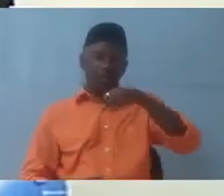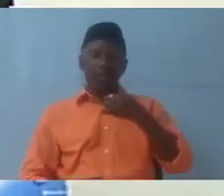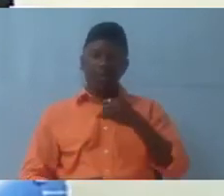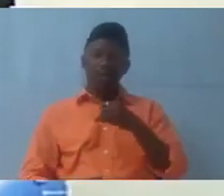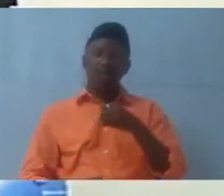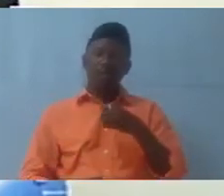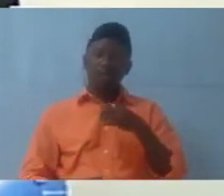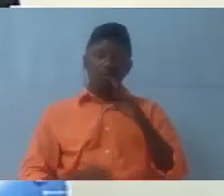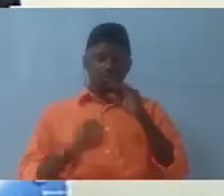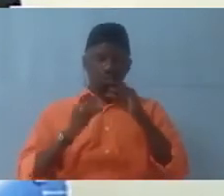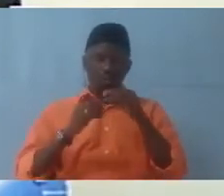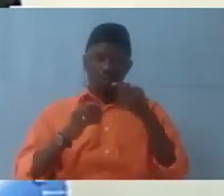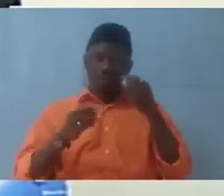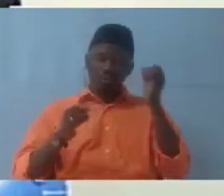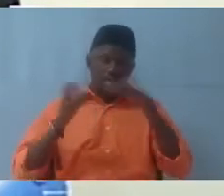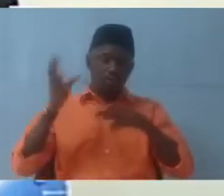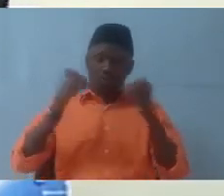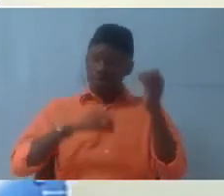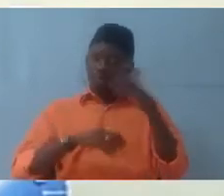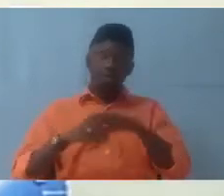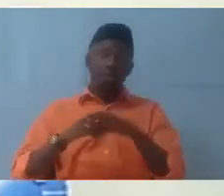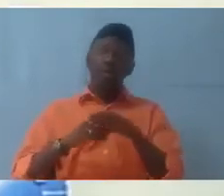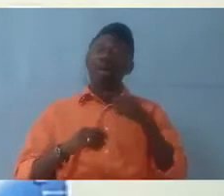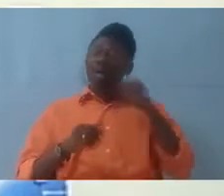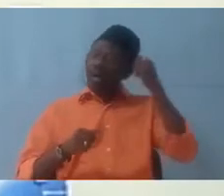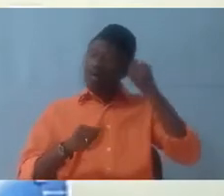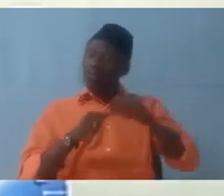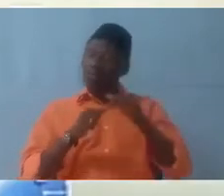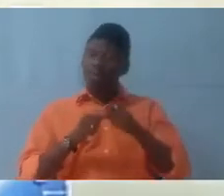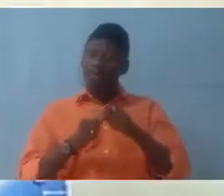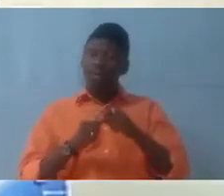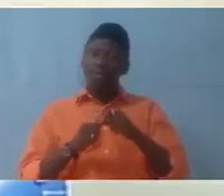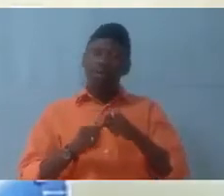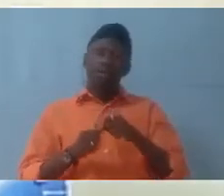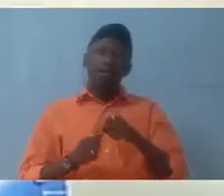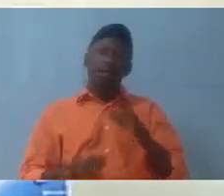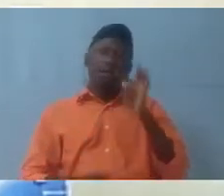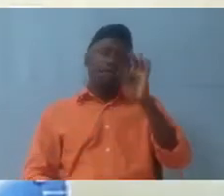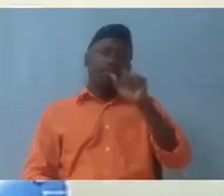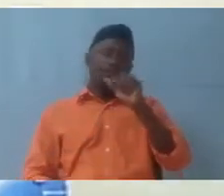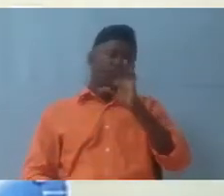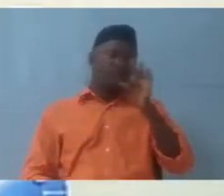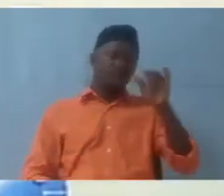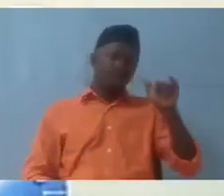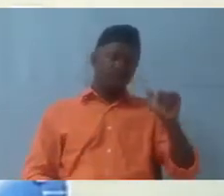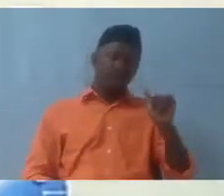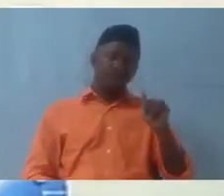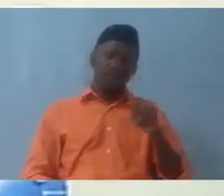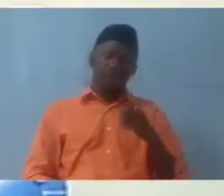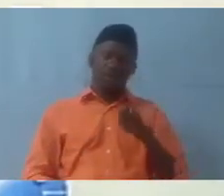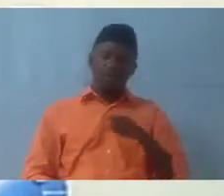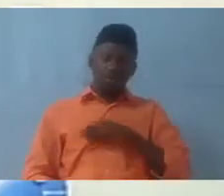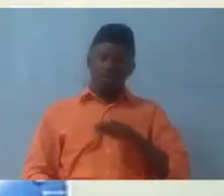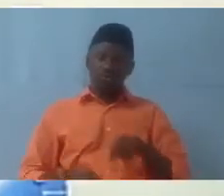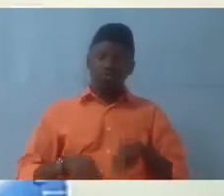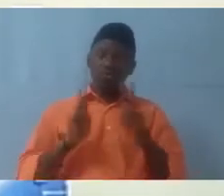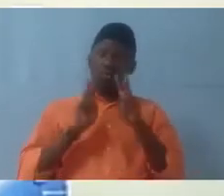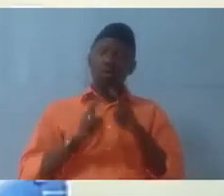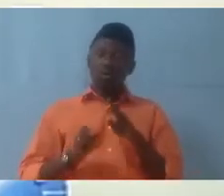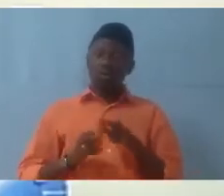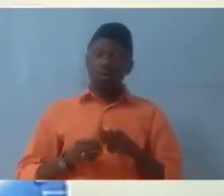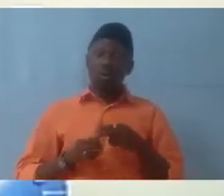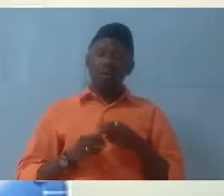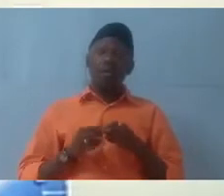cadeau yi I recall his worship Fati stood up and then also was making some comments as well. Ci la gis